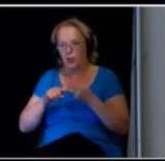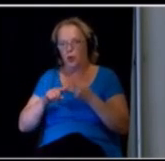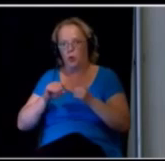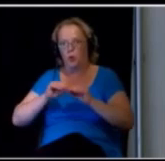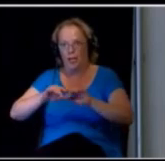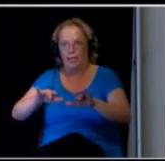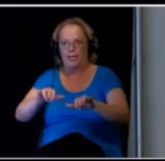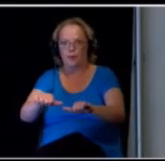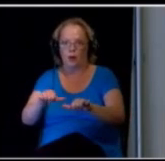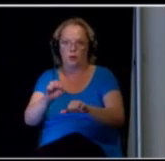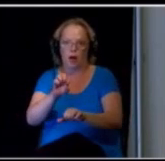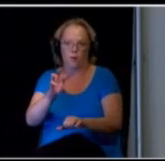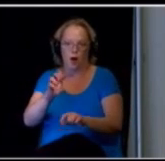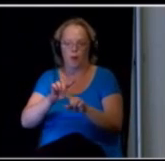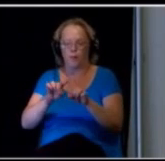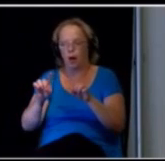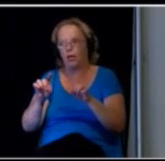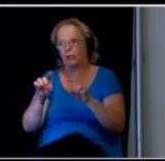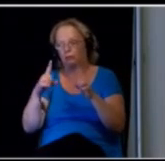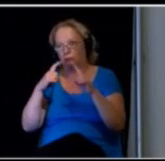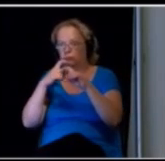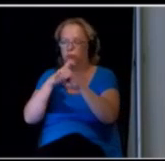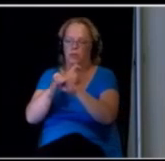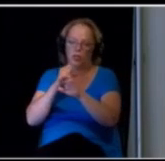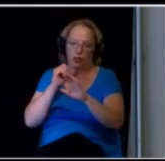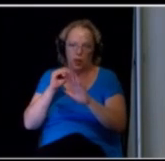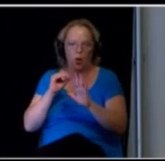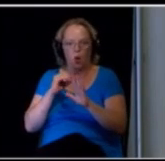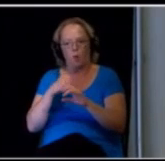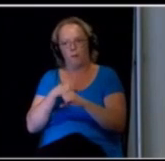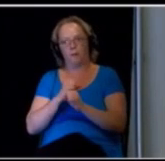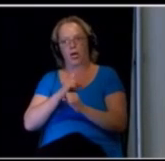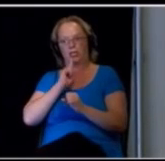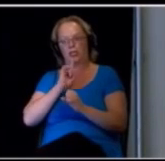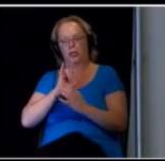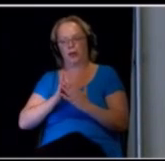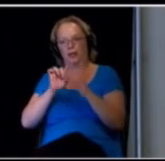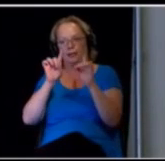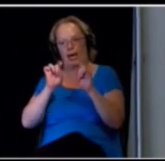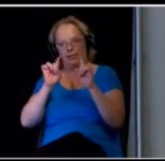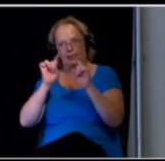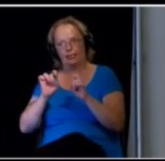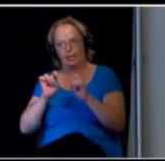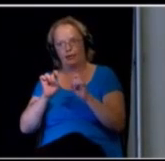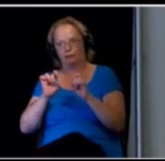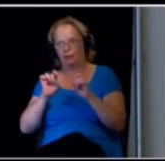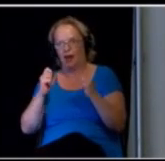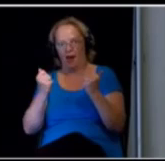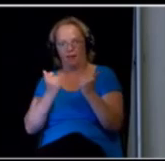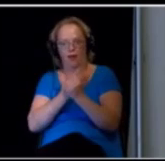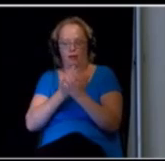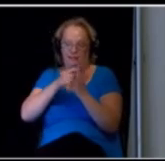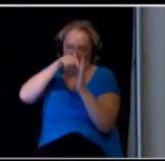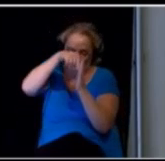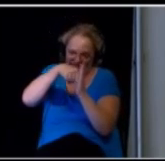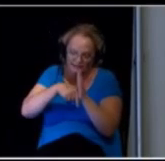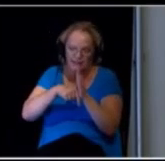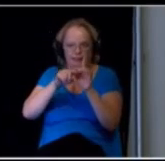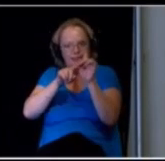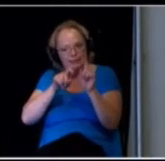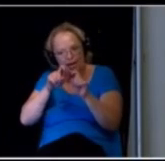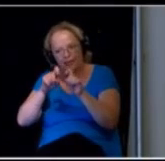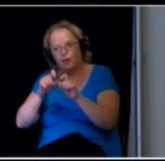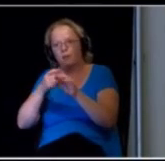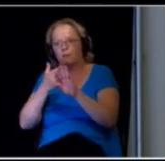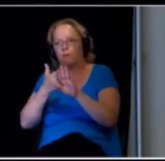it is quite a tricky thing, and we want to make sure that our testing is exhaustive before we release the